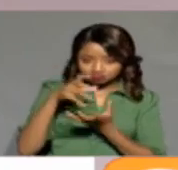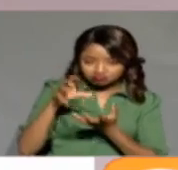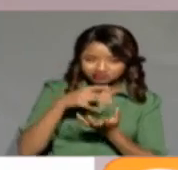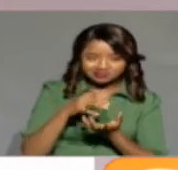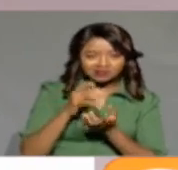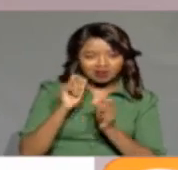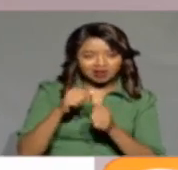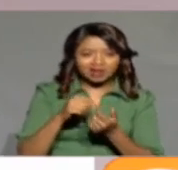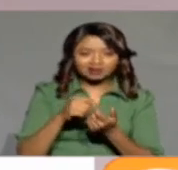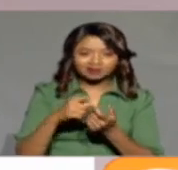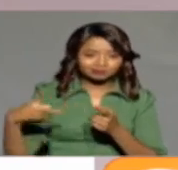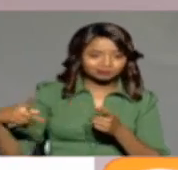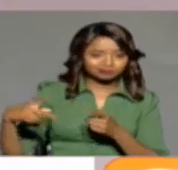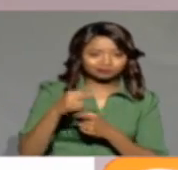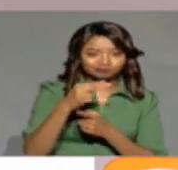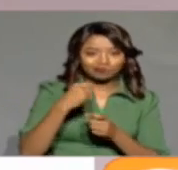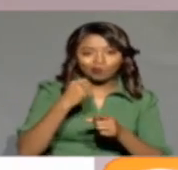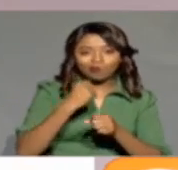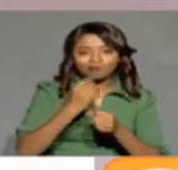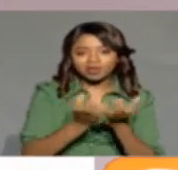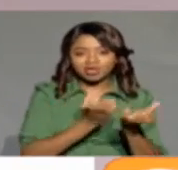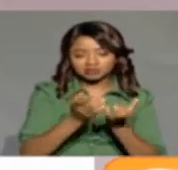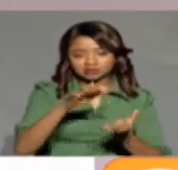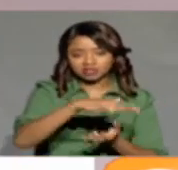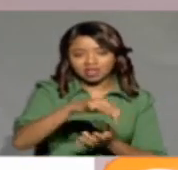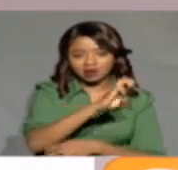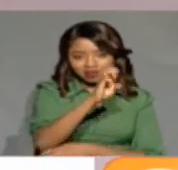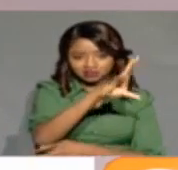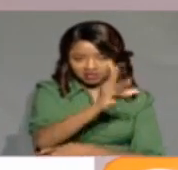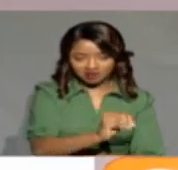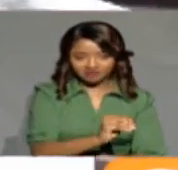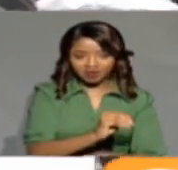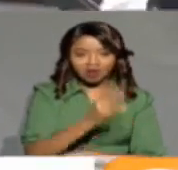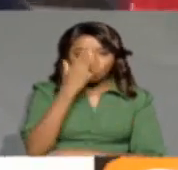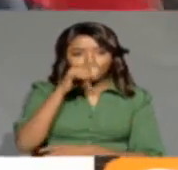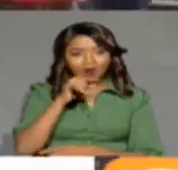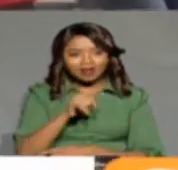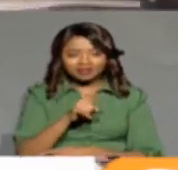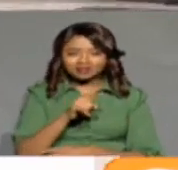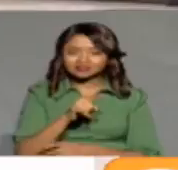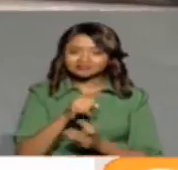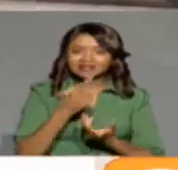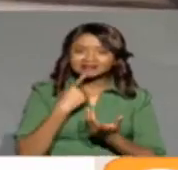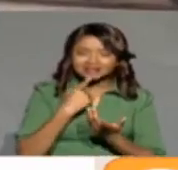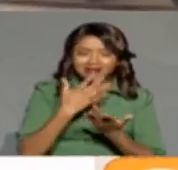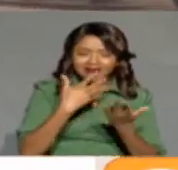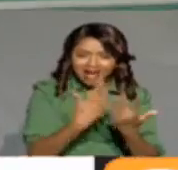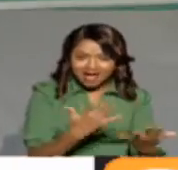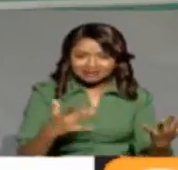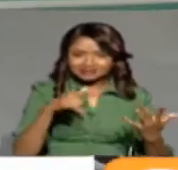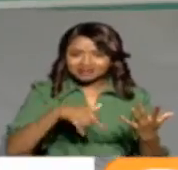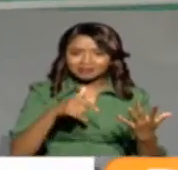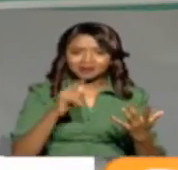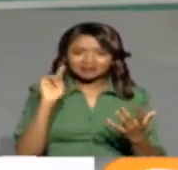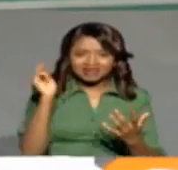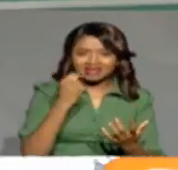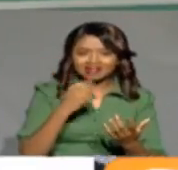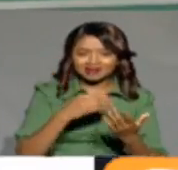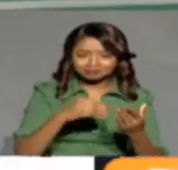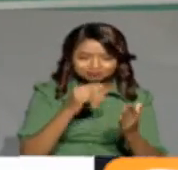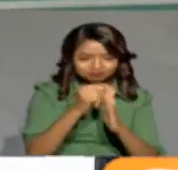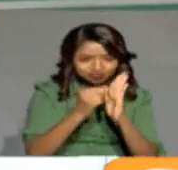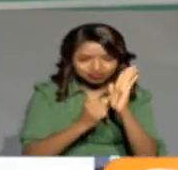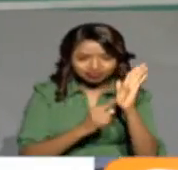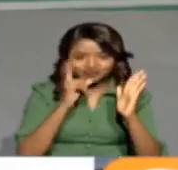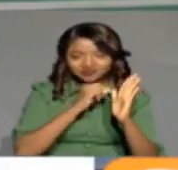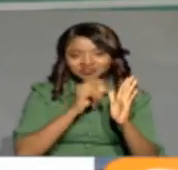its presence in the East African market. Reports indicate the retailer has listed its assets in Kenya for sale, having already announced it will